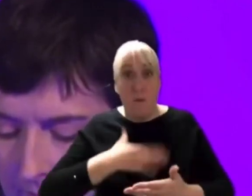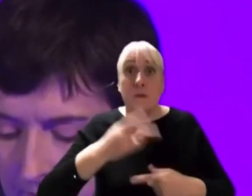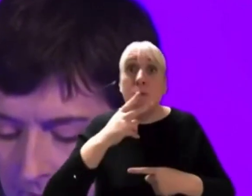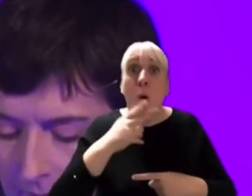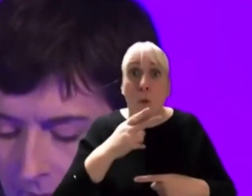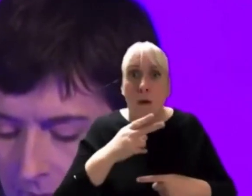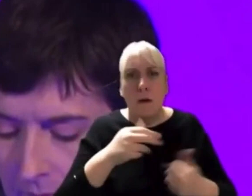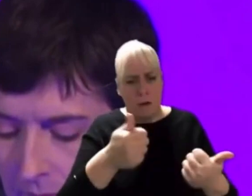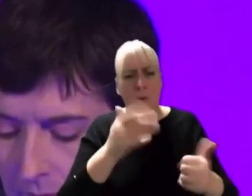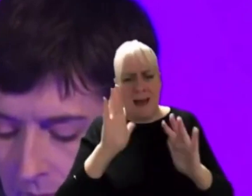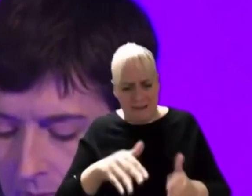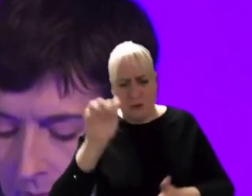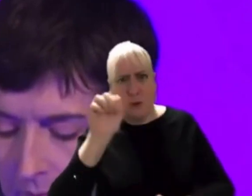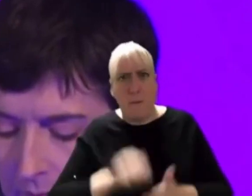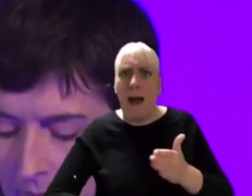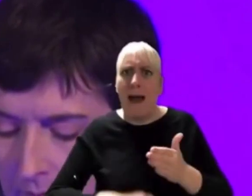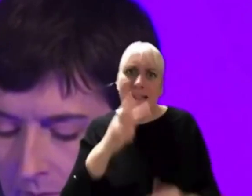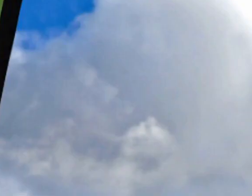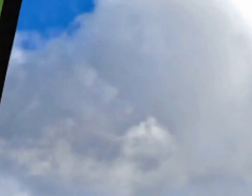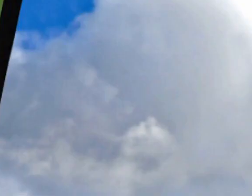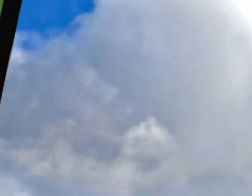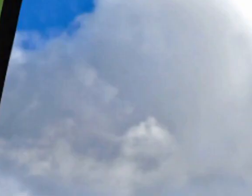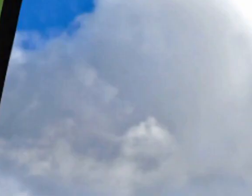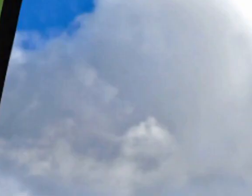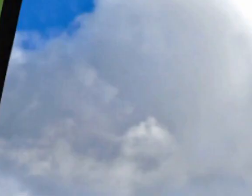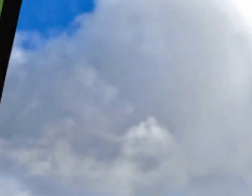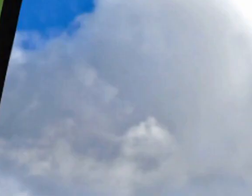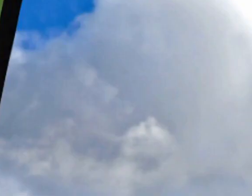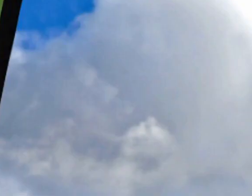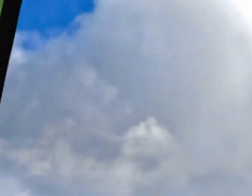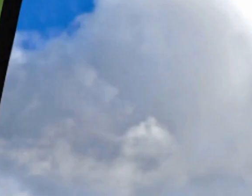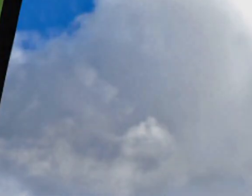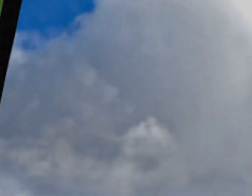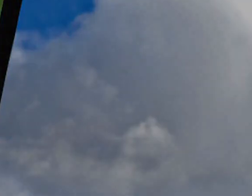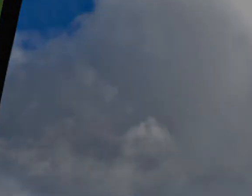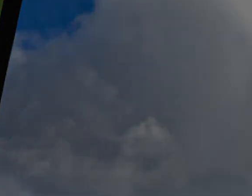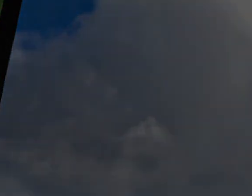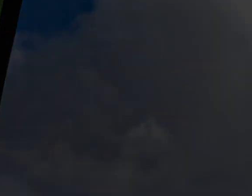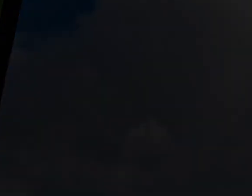about. It's about finance. At the end of the day, this is about the mismanagement of TfL.